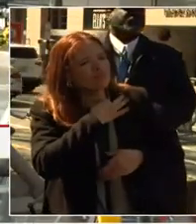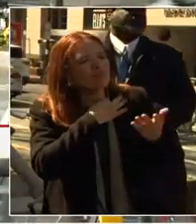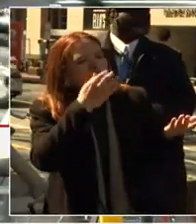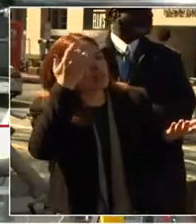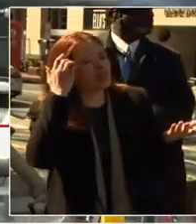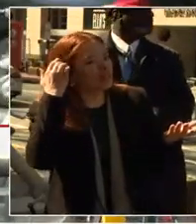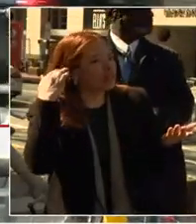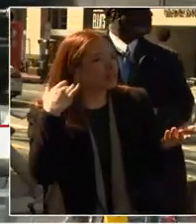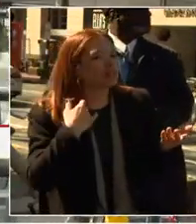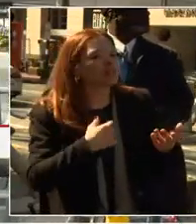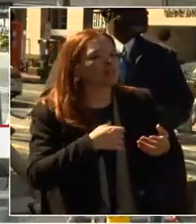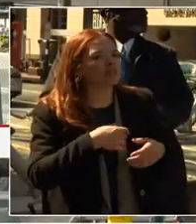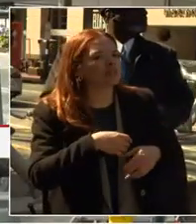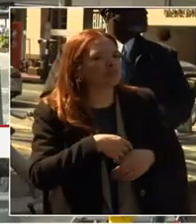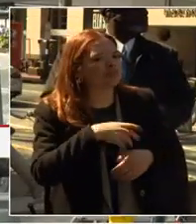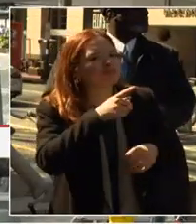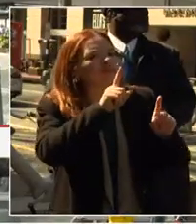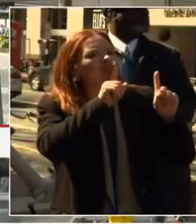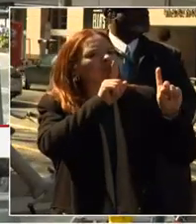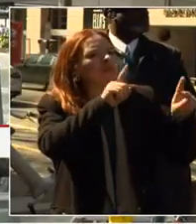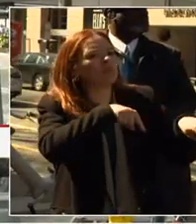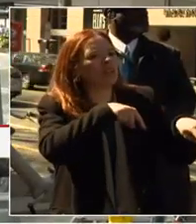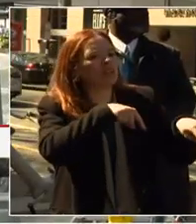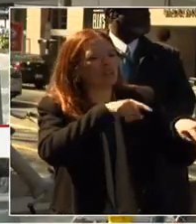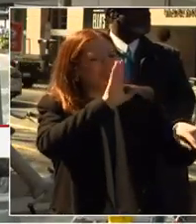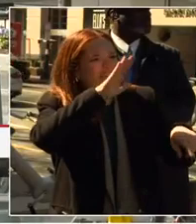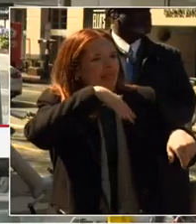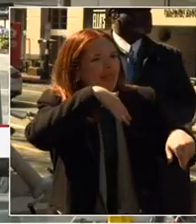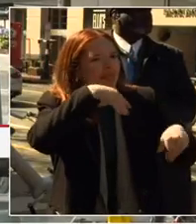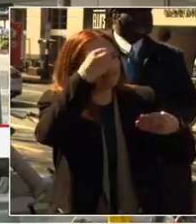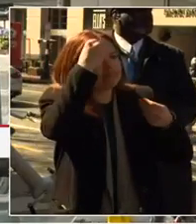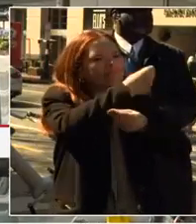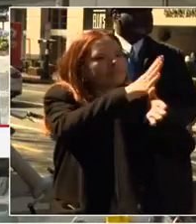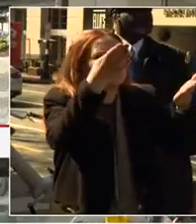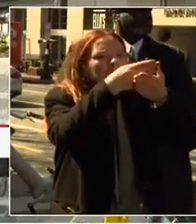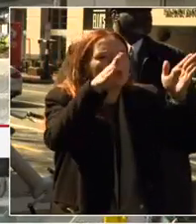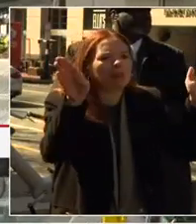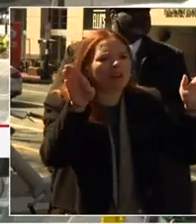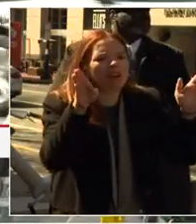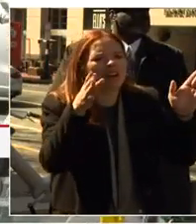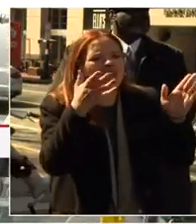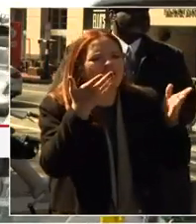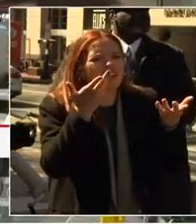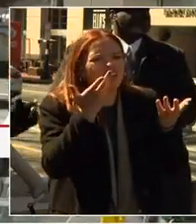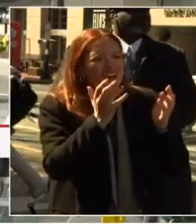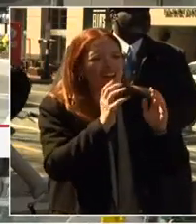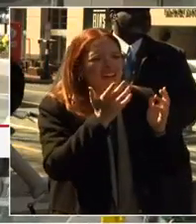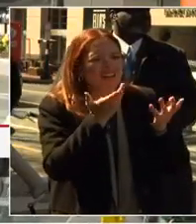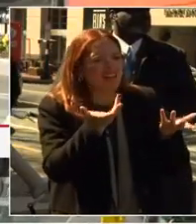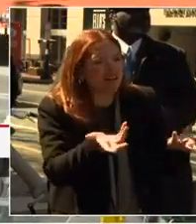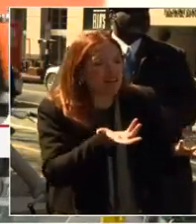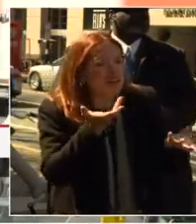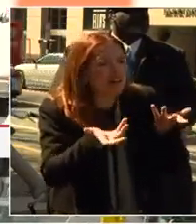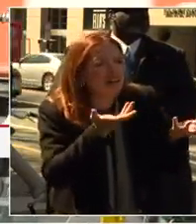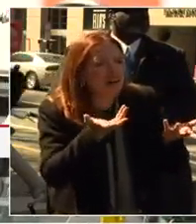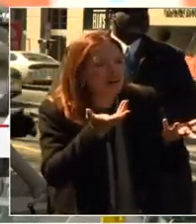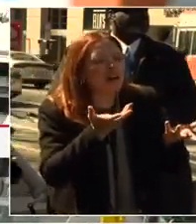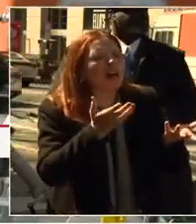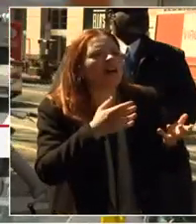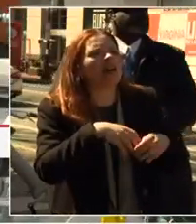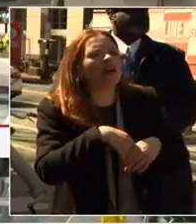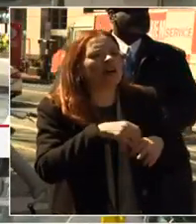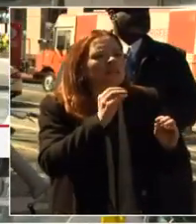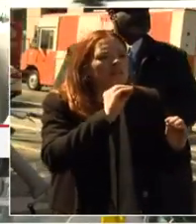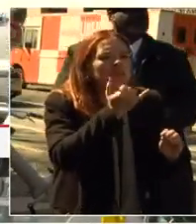findings. What if they clear Mr. Falcecchio of any wrongdoing? I mean, don't you think the public has some right to closure on this at some point when an investigation